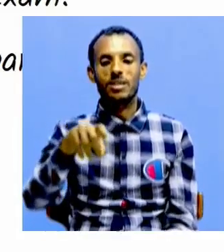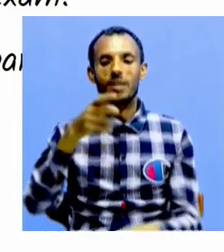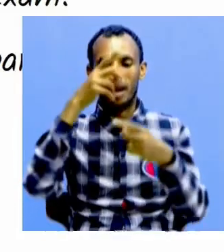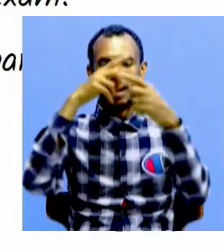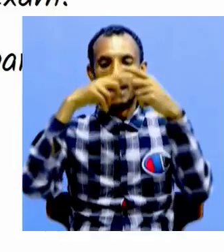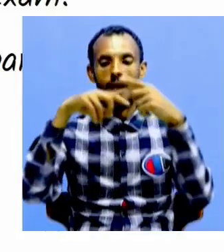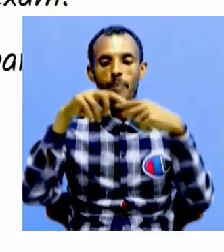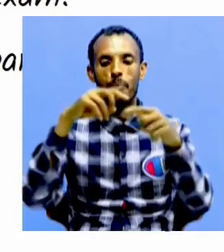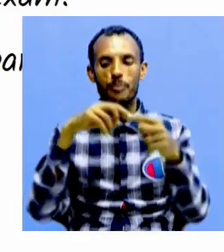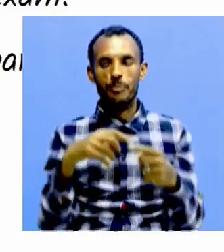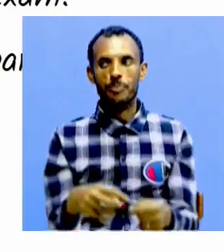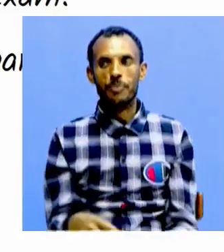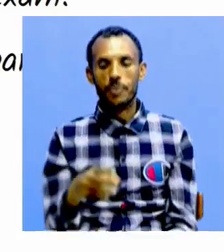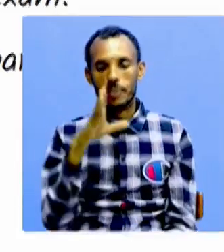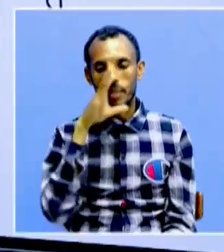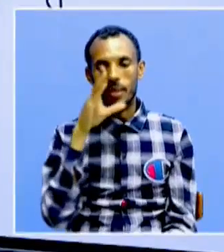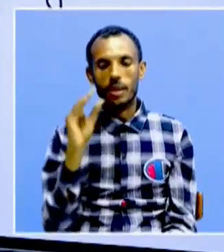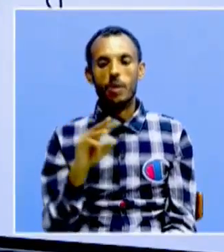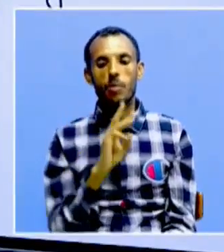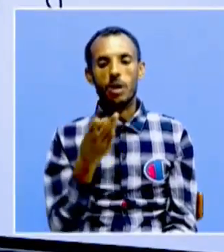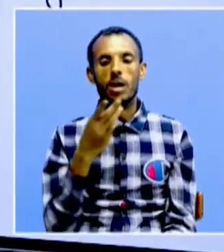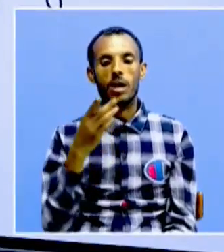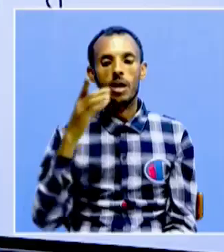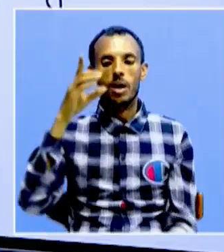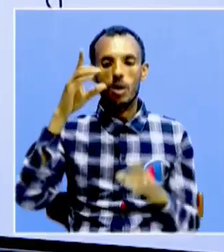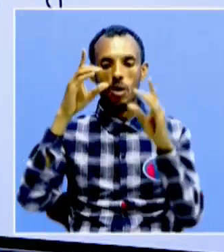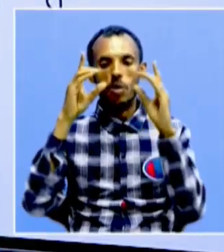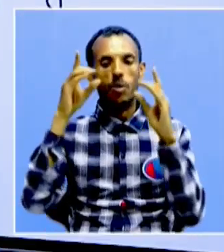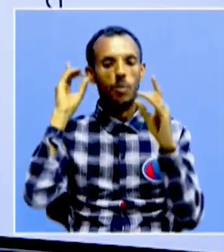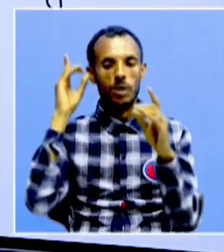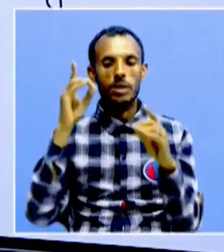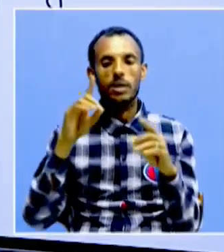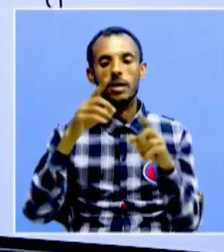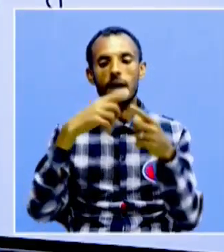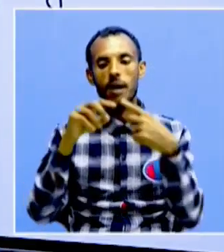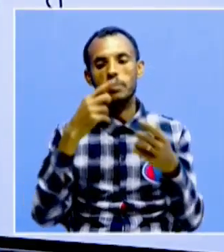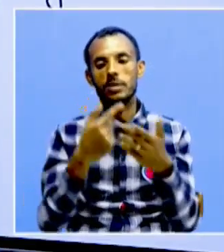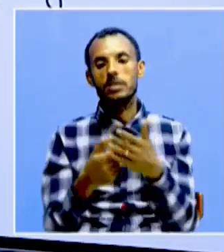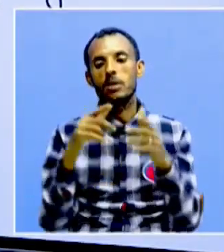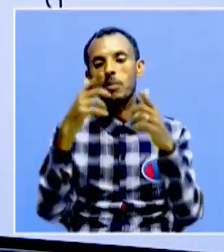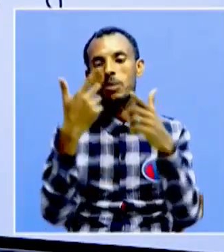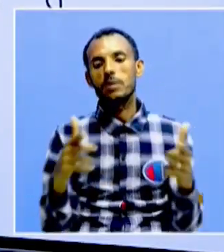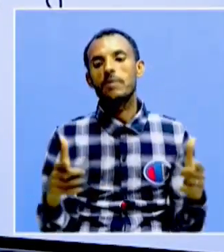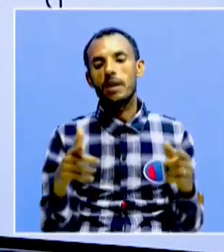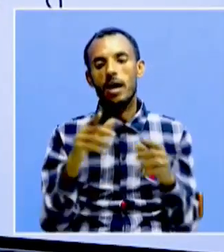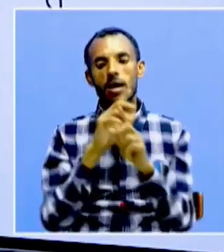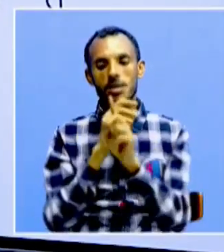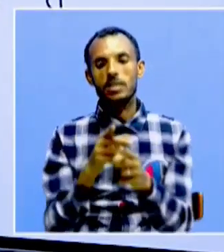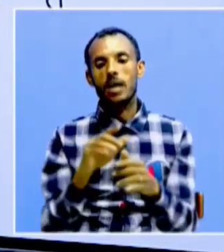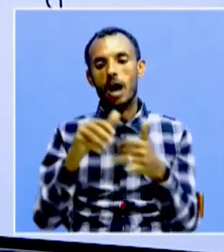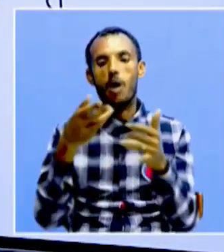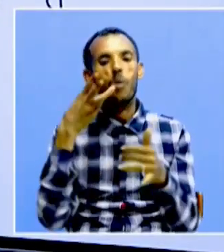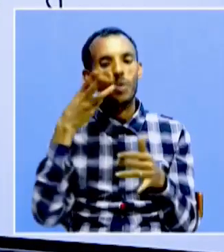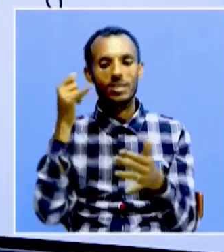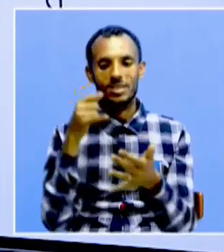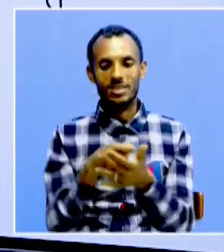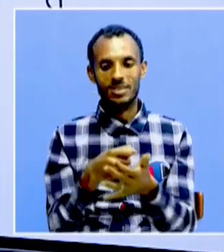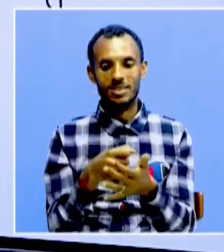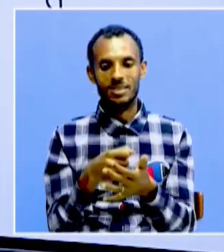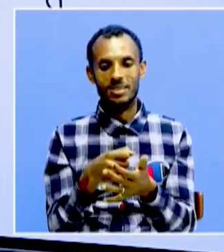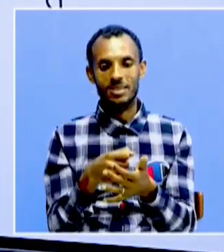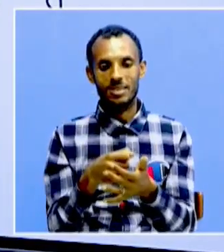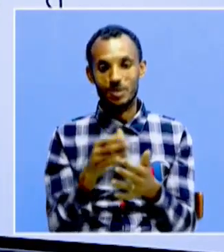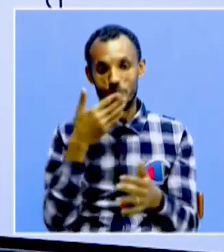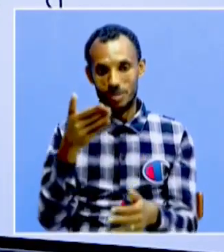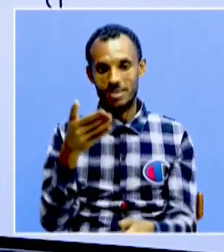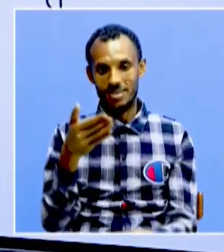come and we would come. These are some of the possible answers. So how was it? He said